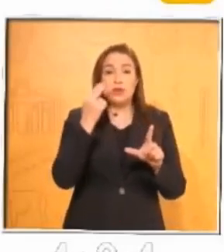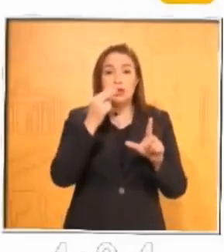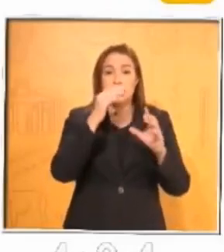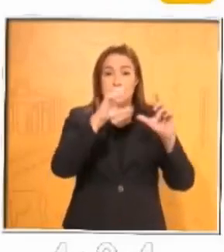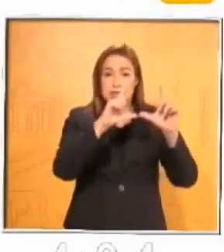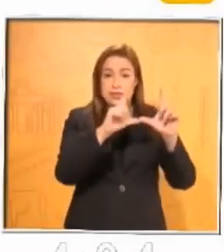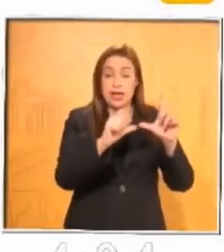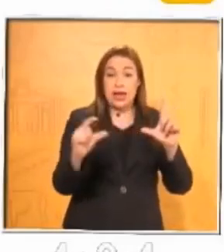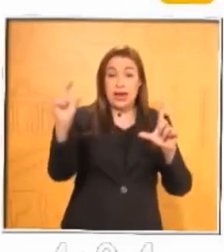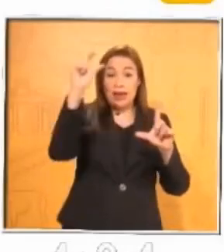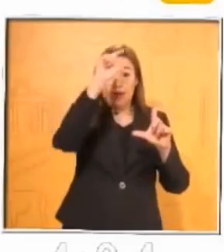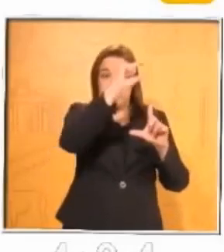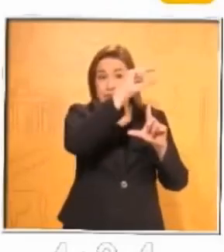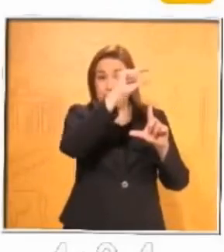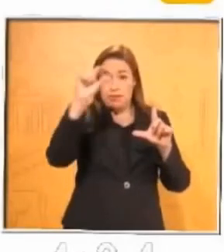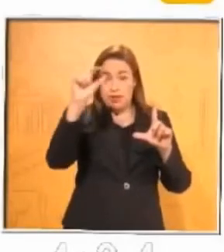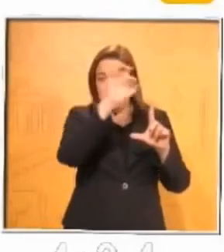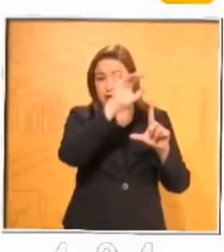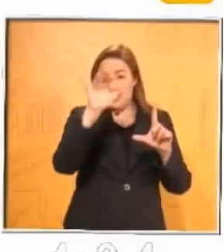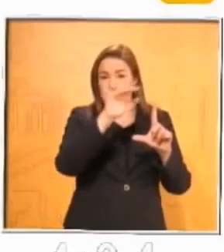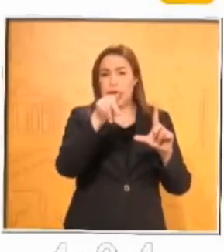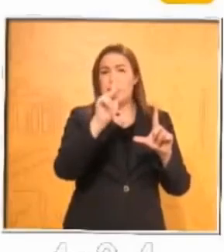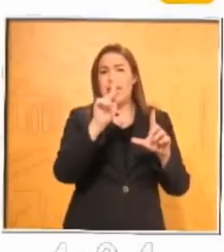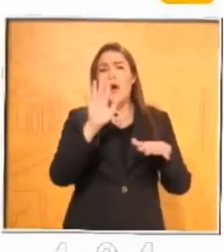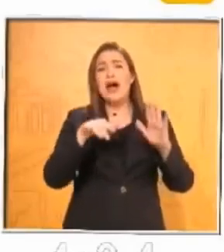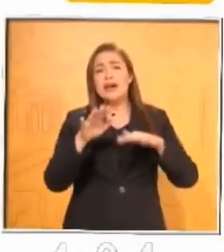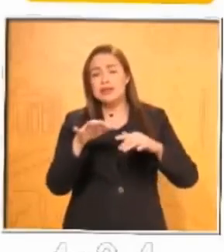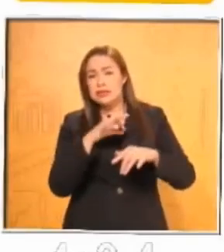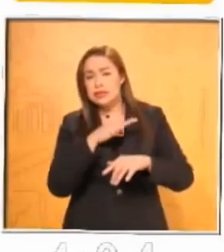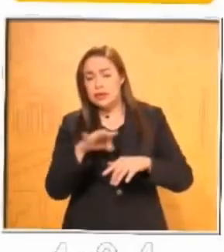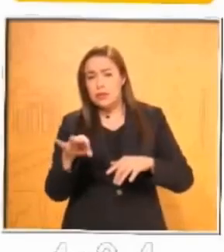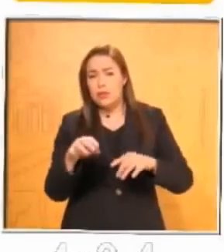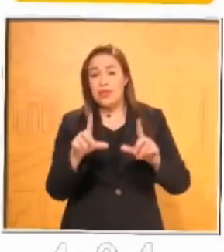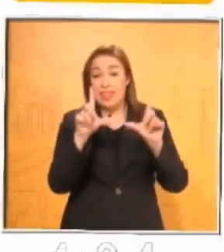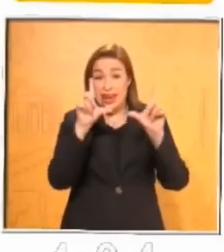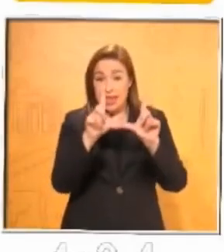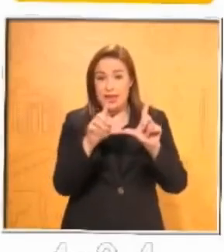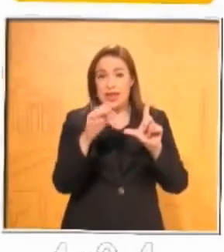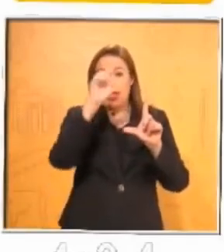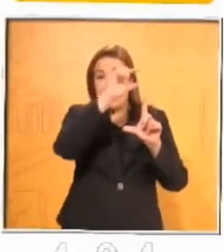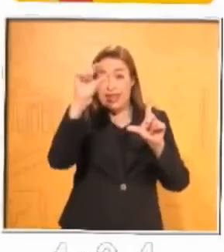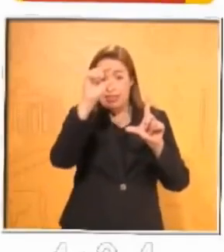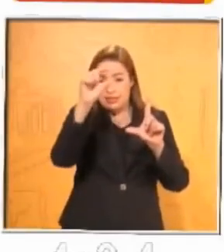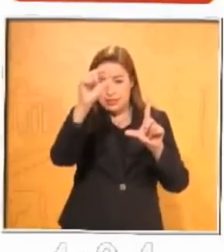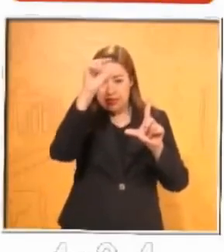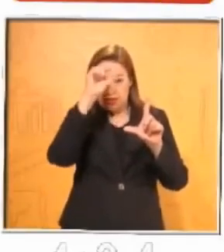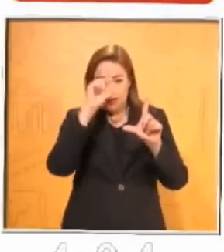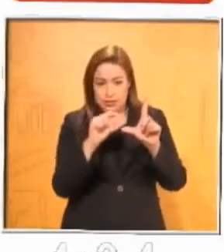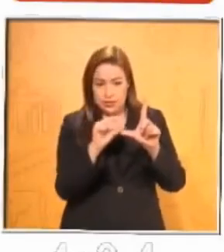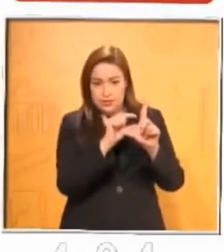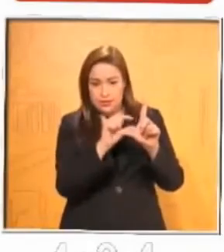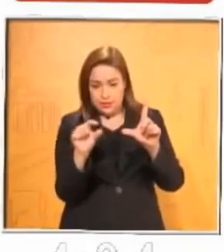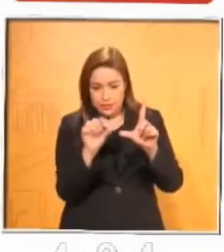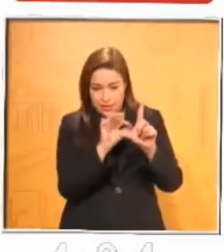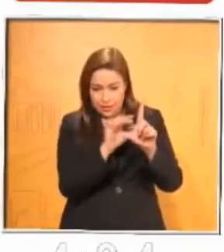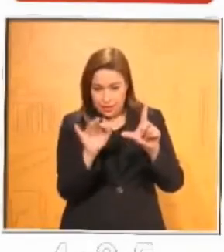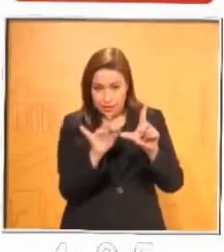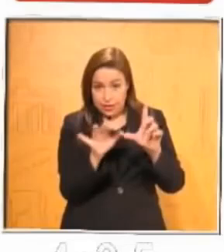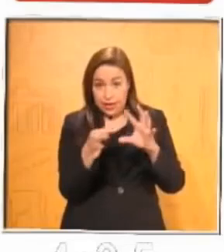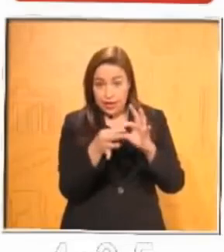but also they can appear on the last part of a frame. I mean, below.